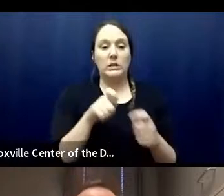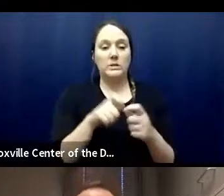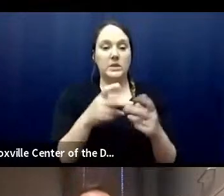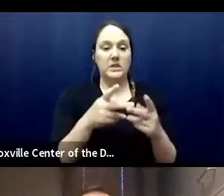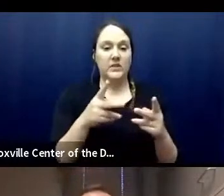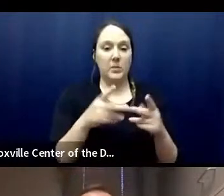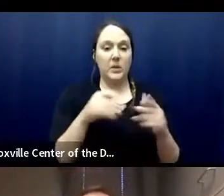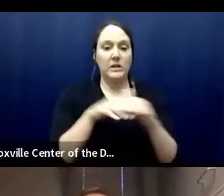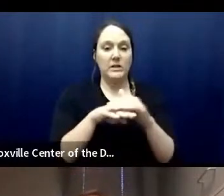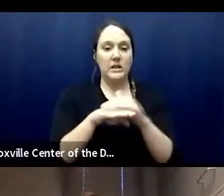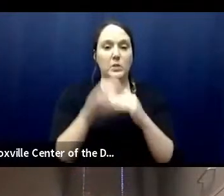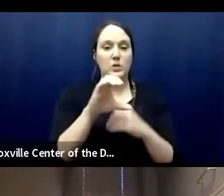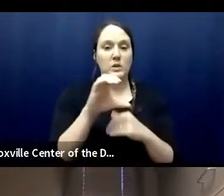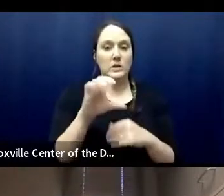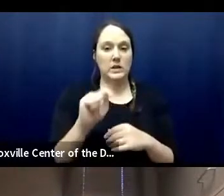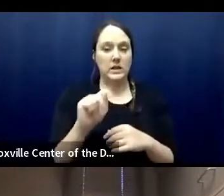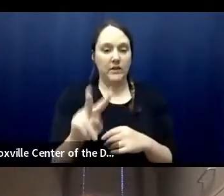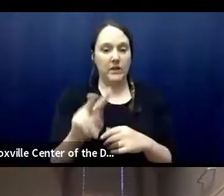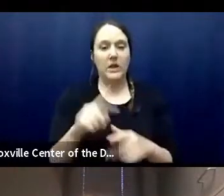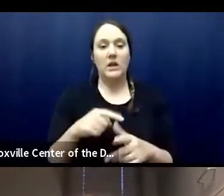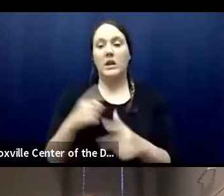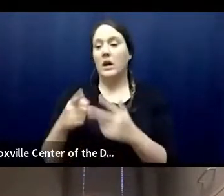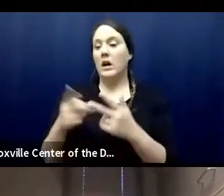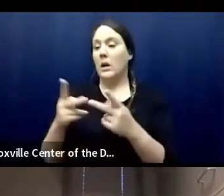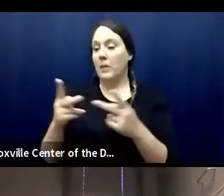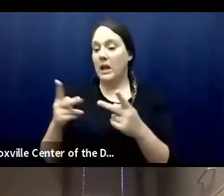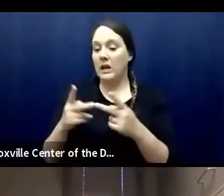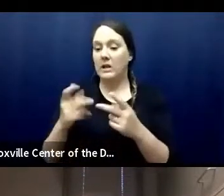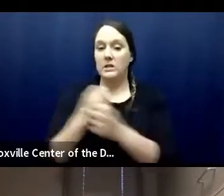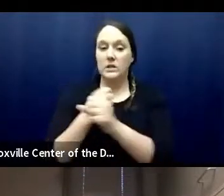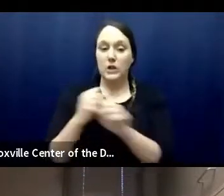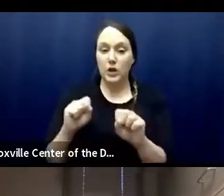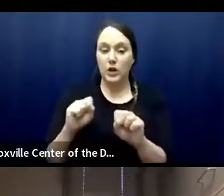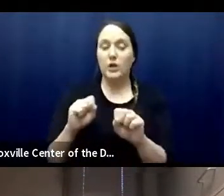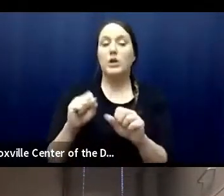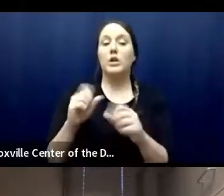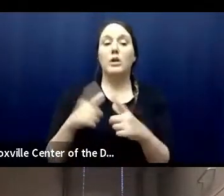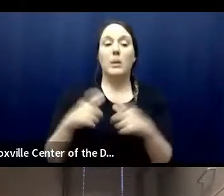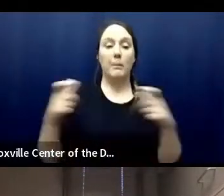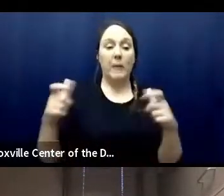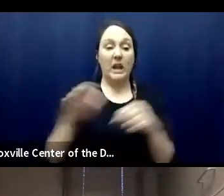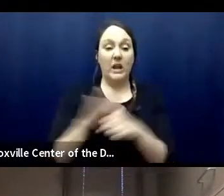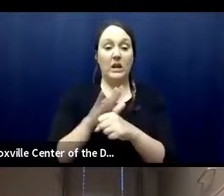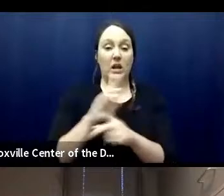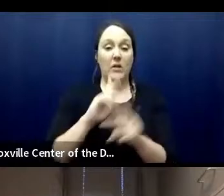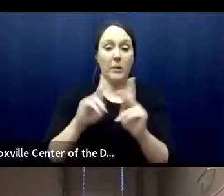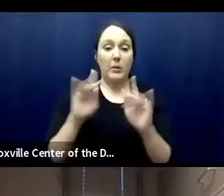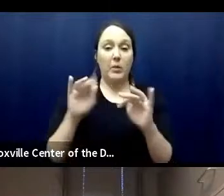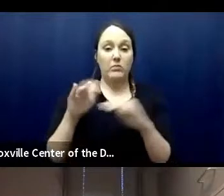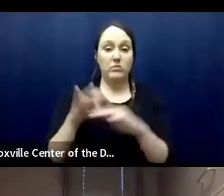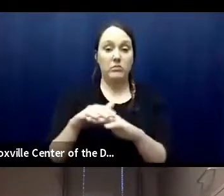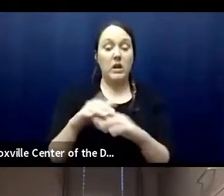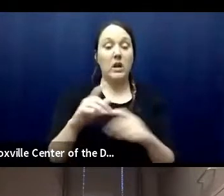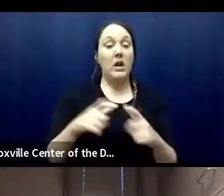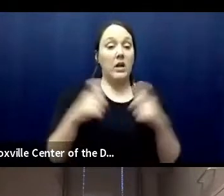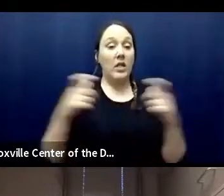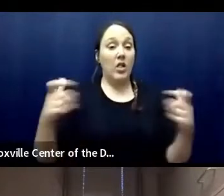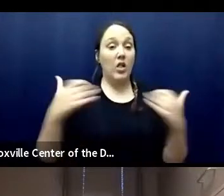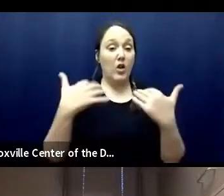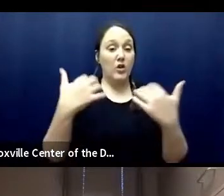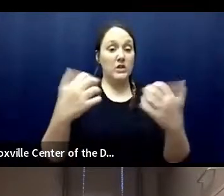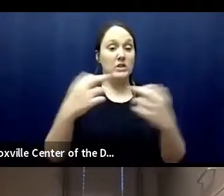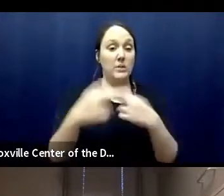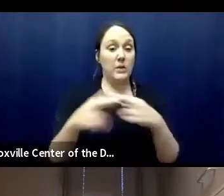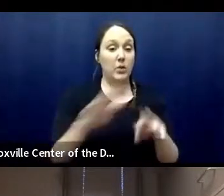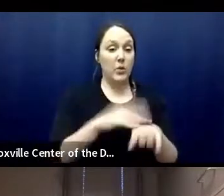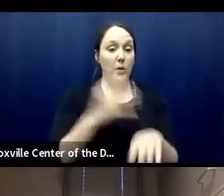to CCTV, you need a place that's secure, you need a place that's big enough to hold people. The large assembly room on Wednesday